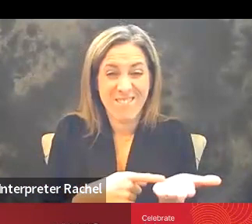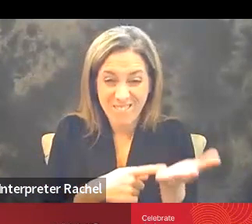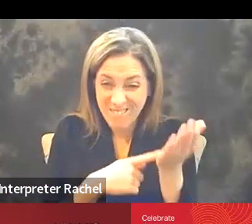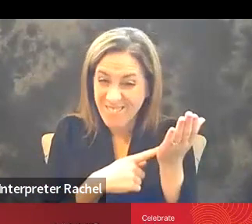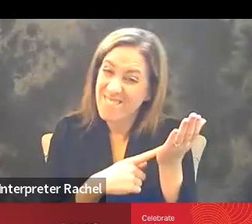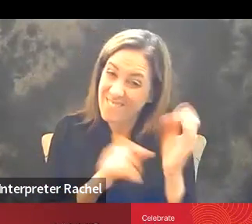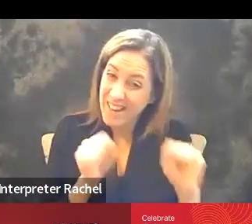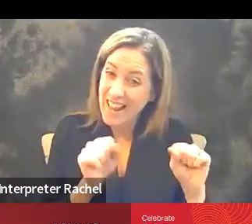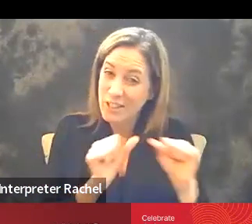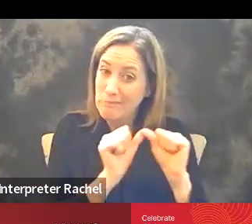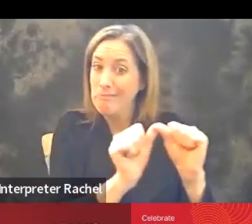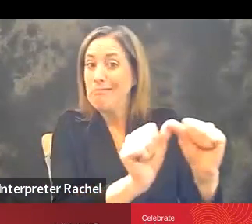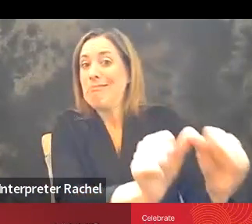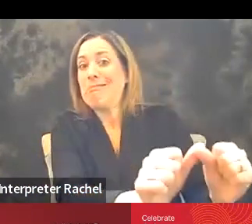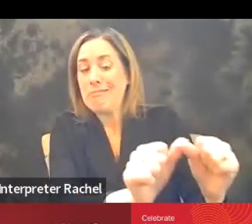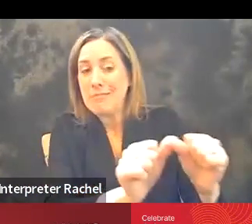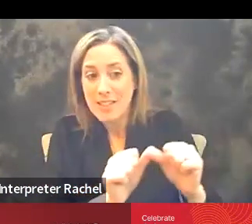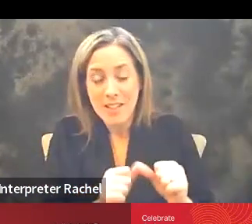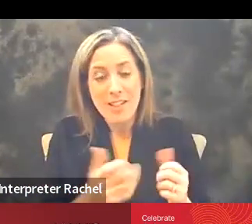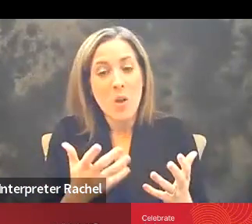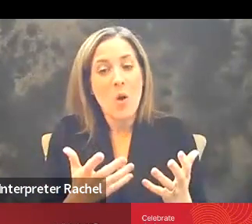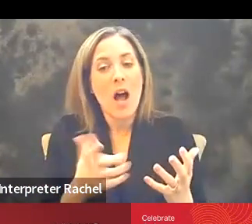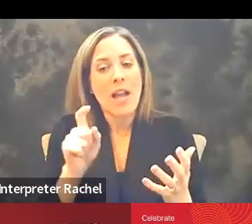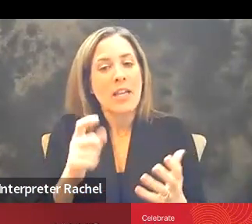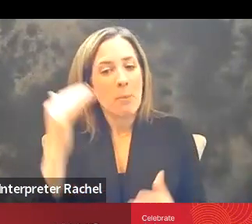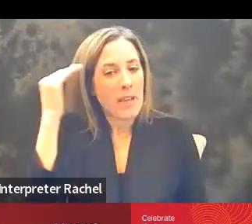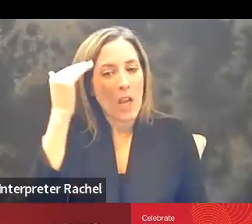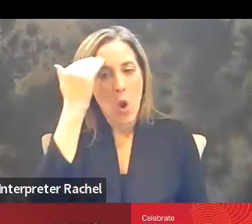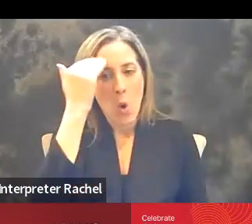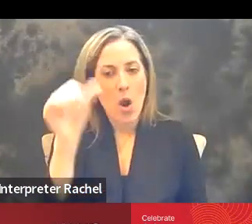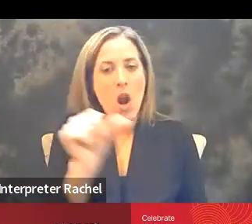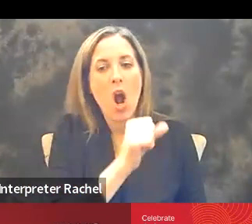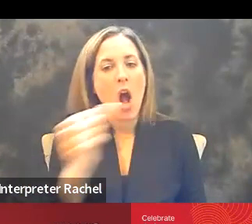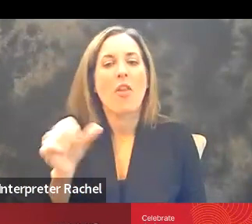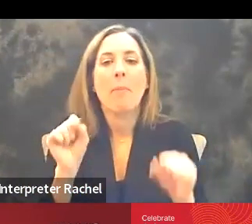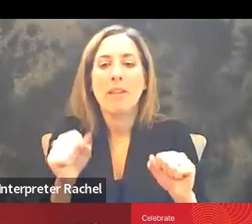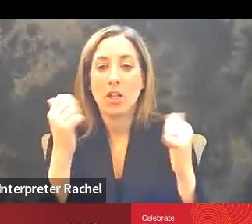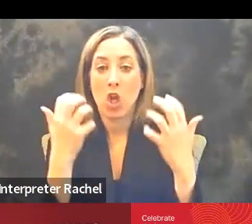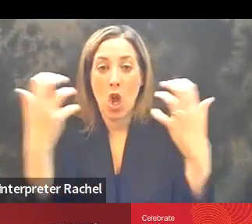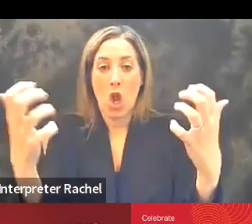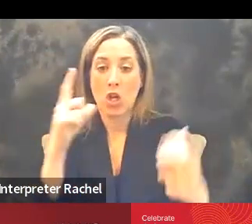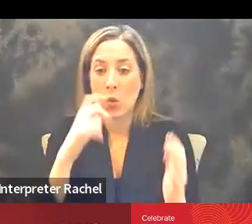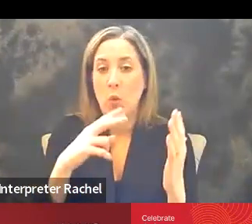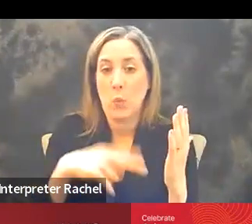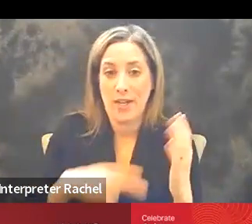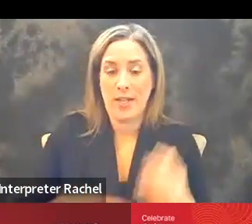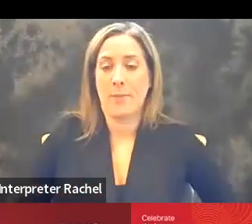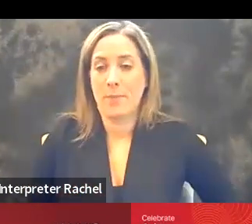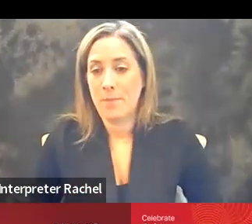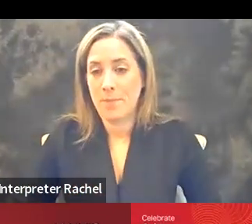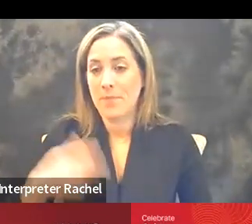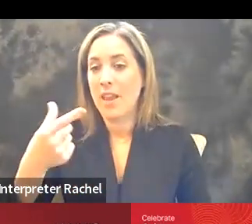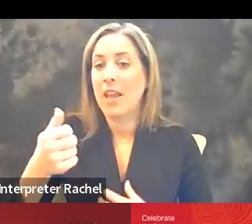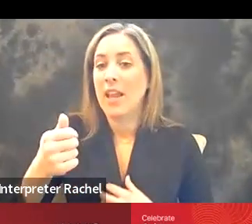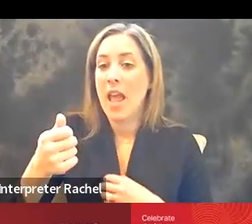the just my interaction with the patient, and so I need to be cognizant of the other audiences that might be participating in it. Absolutely.